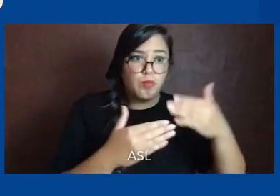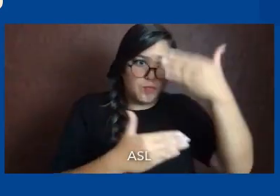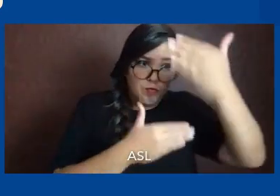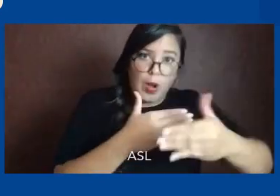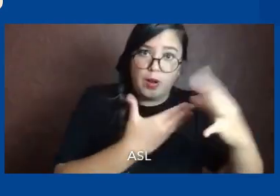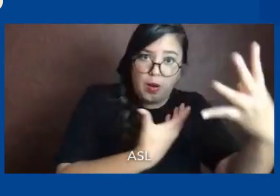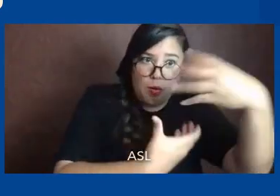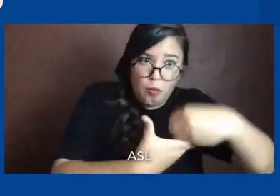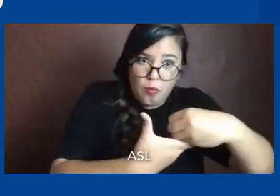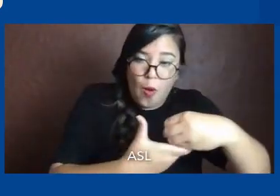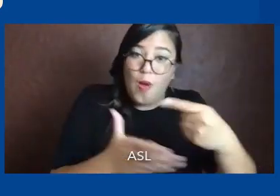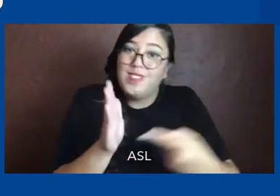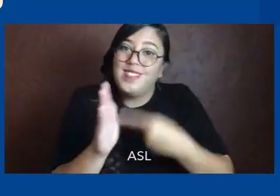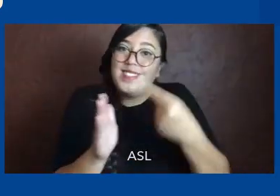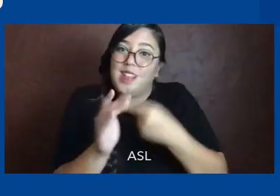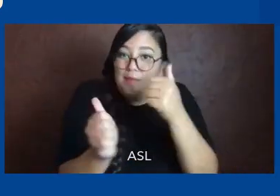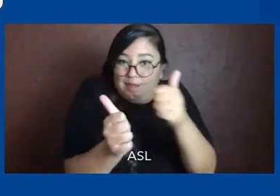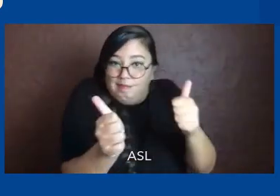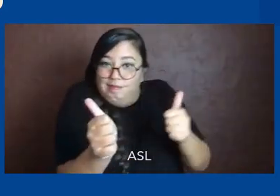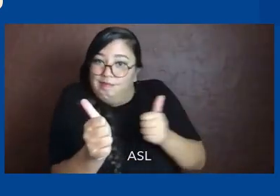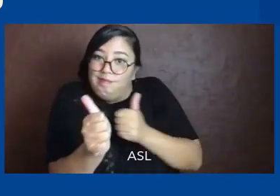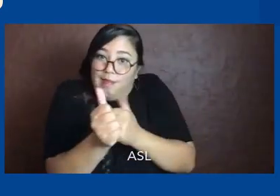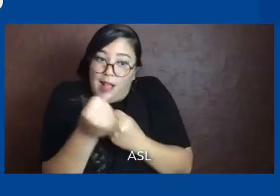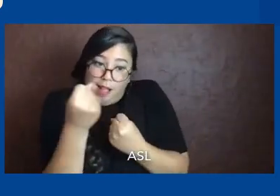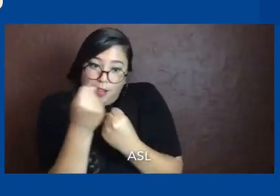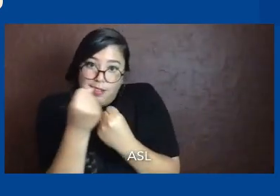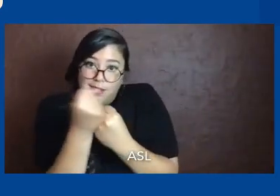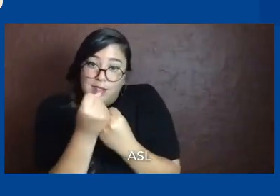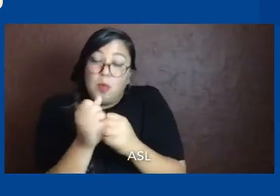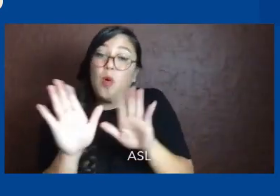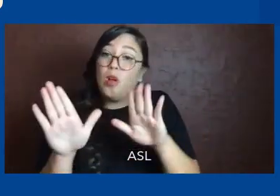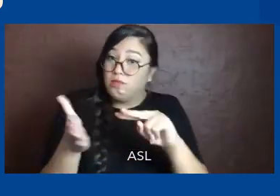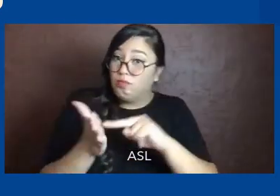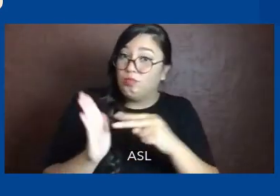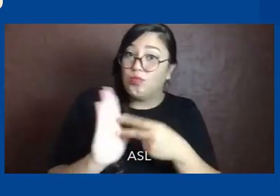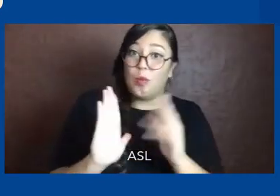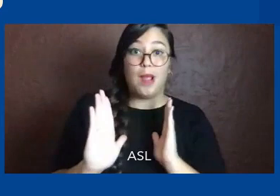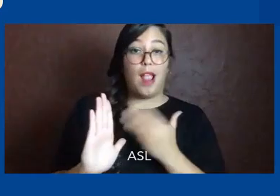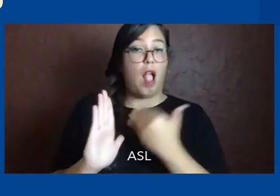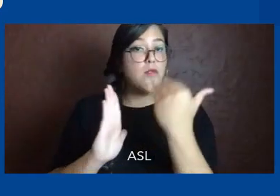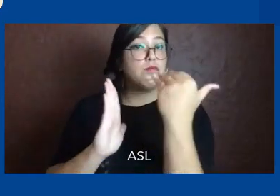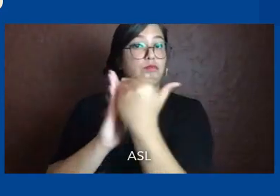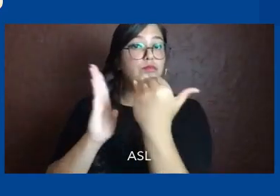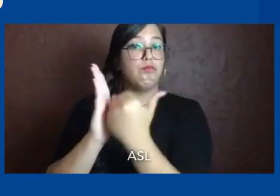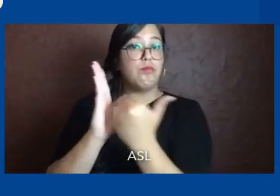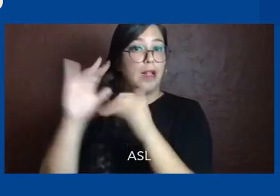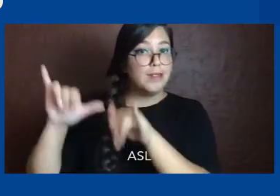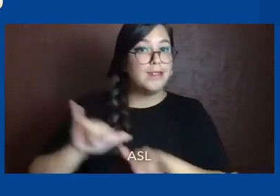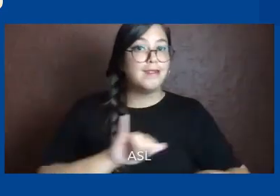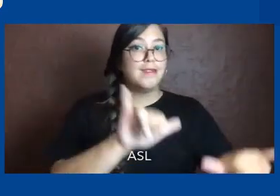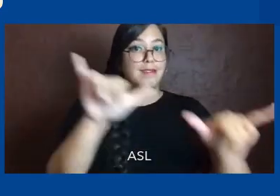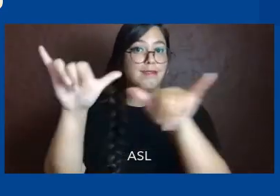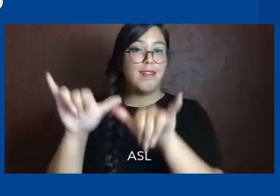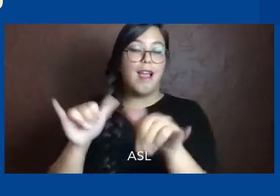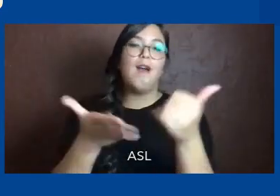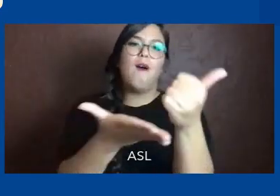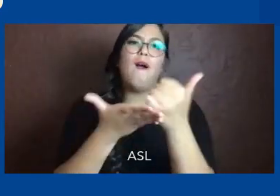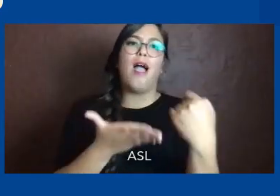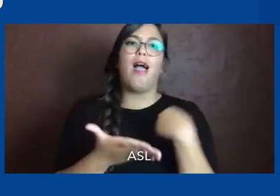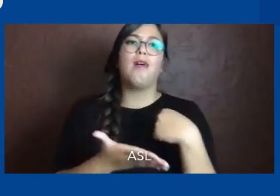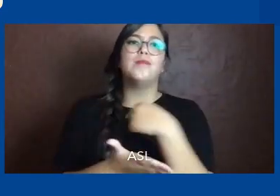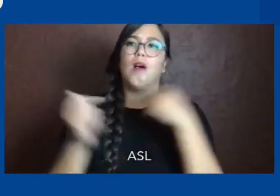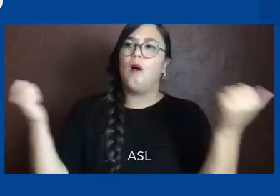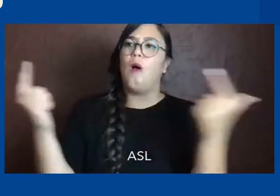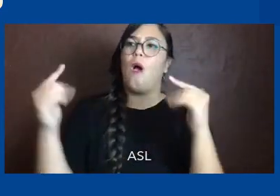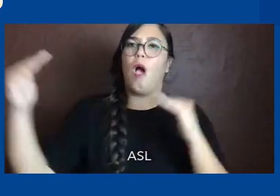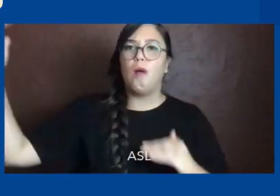kind of be for us too, a little bit of a level setter. So even on those times where we're really just